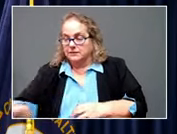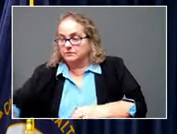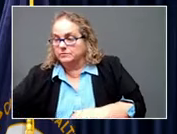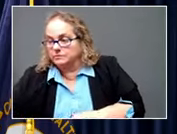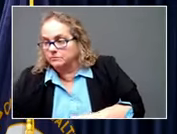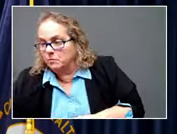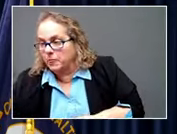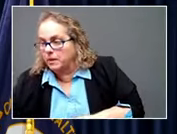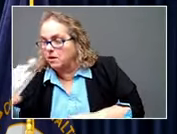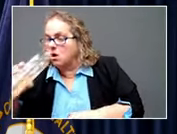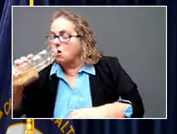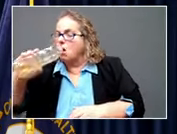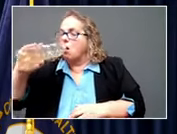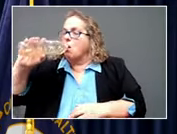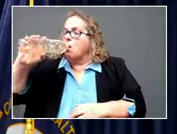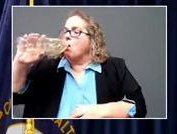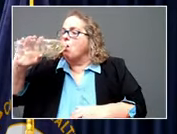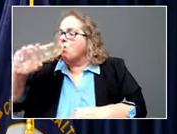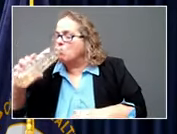Good afternoon, Governor. Following up on that question,